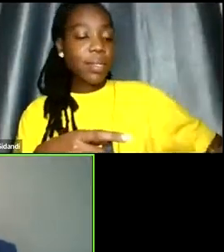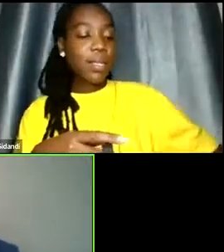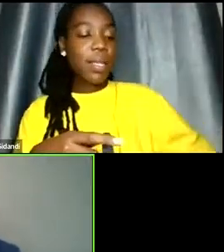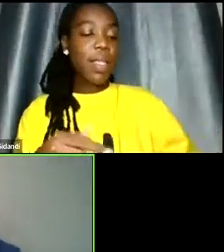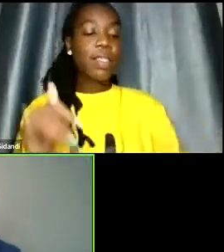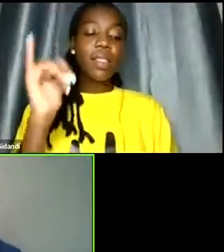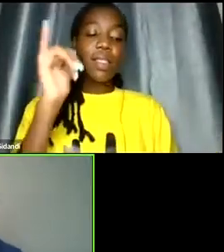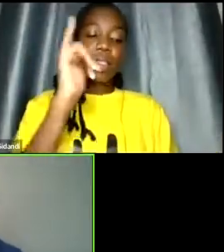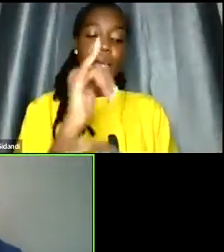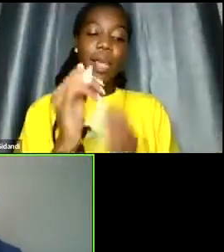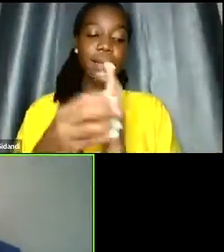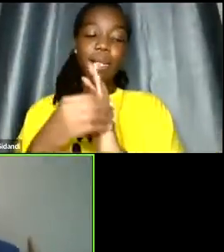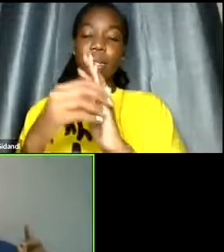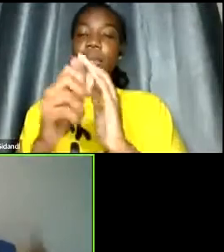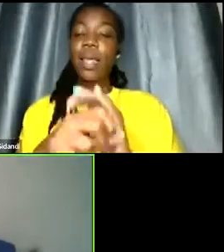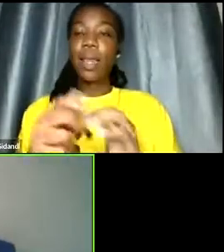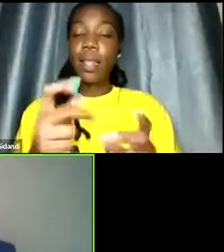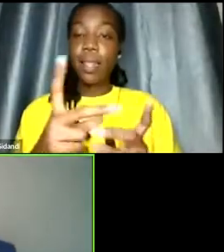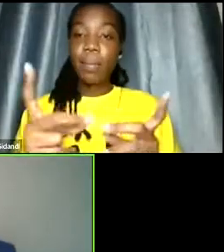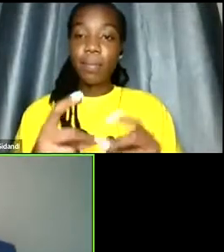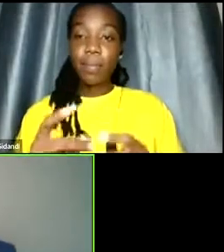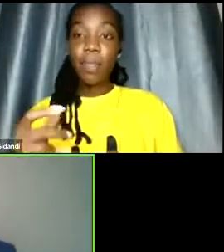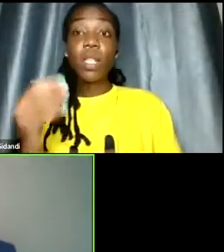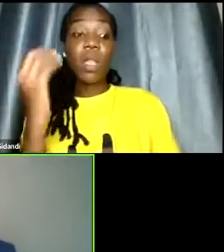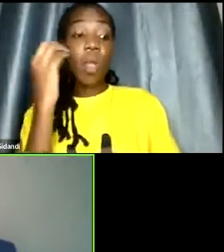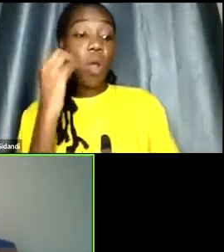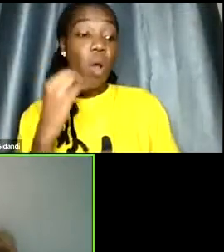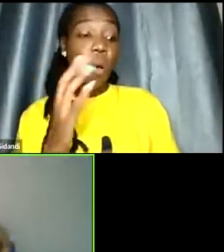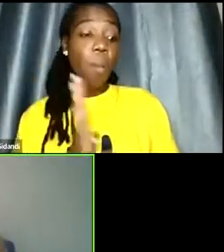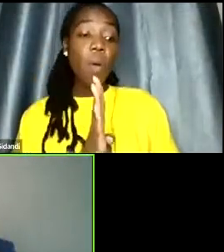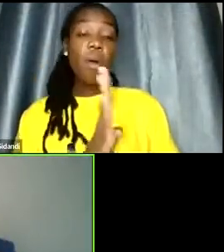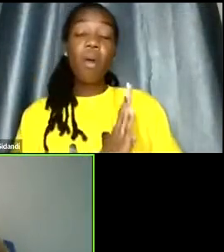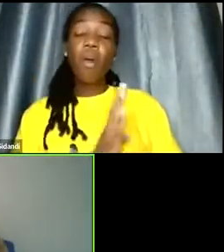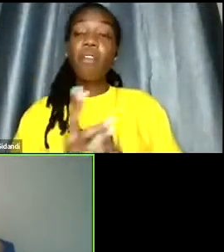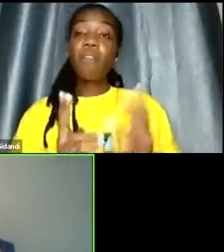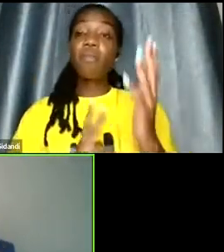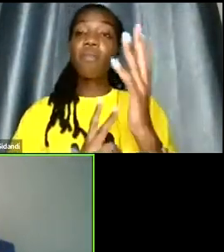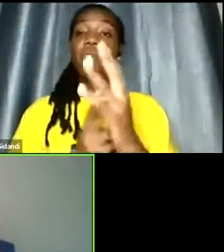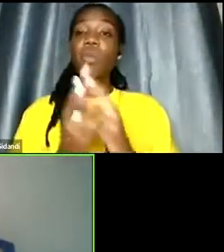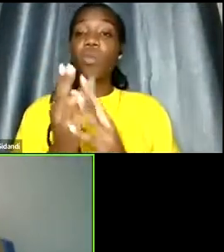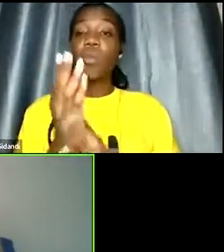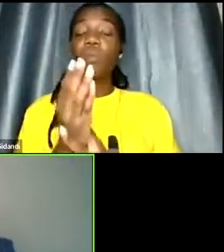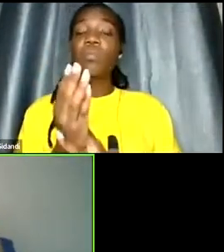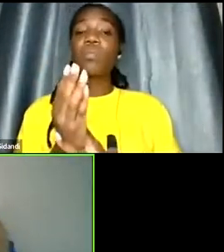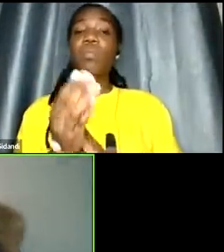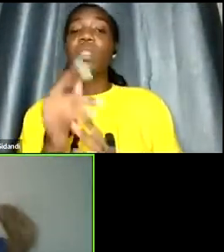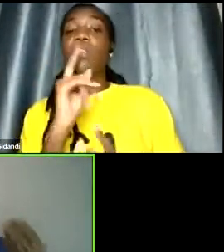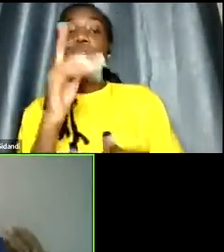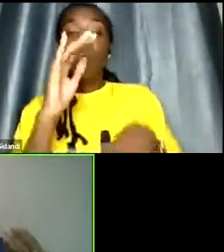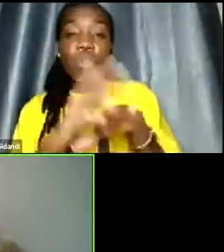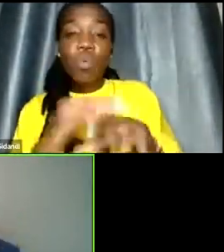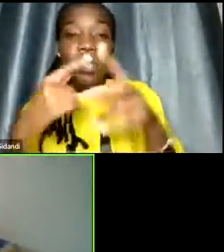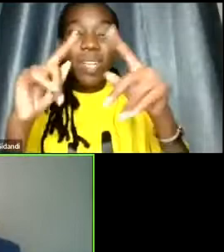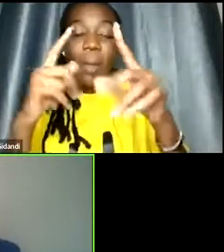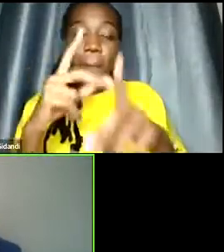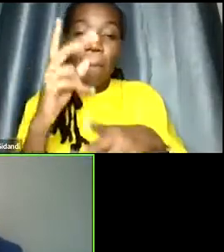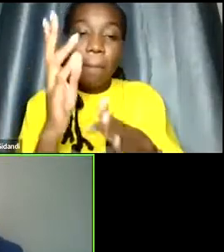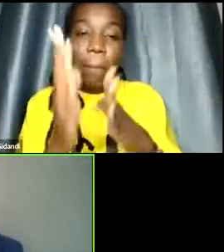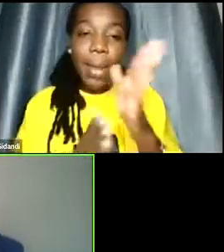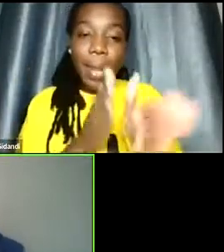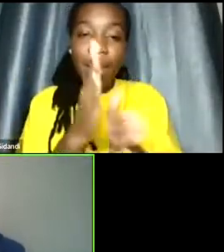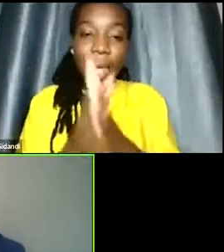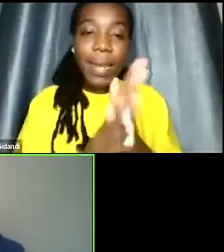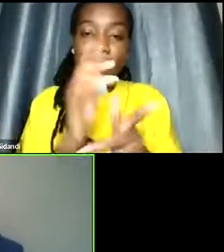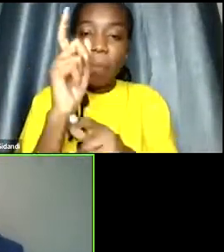call that the homegrown versus the bought index. Good succession planning should heavily rely on the